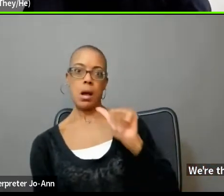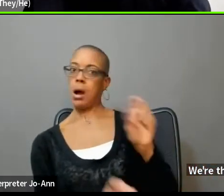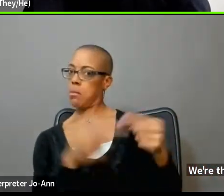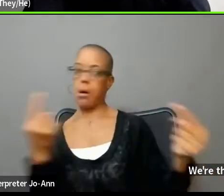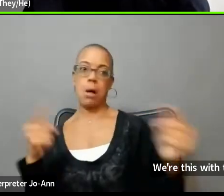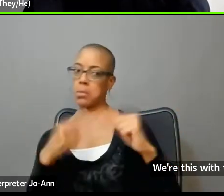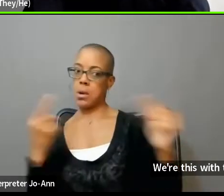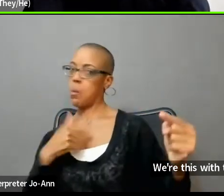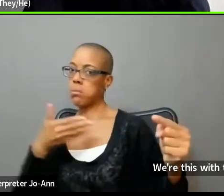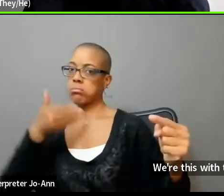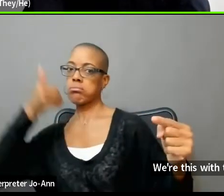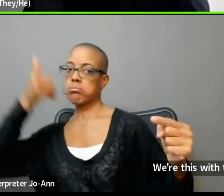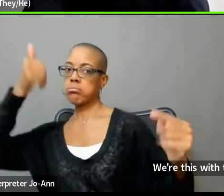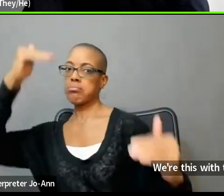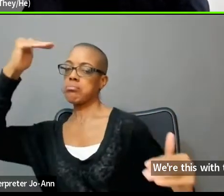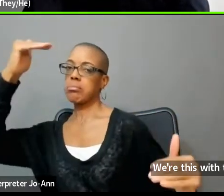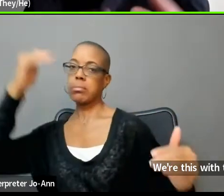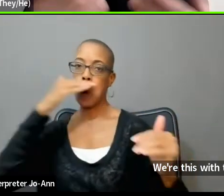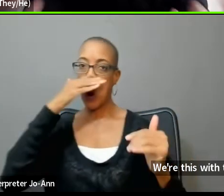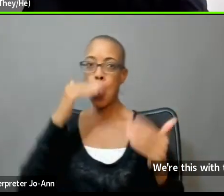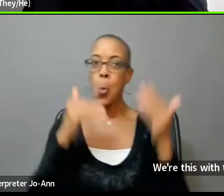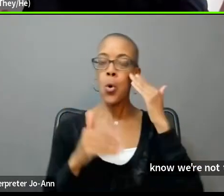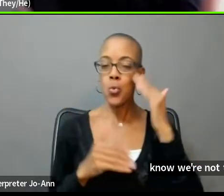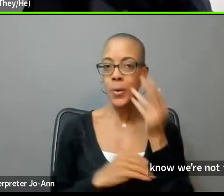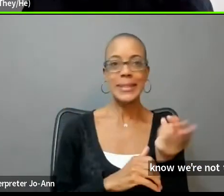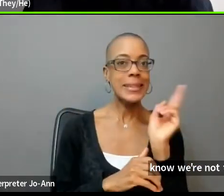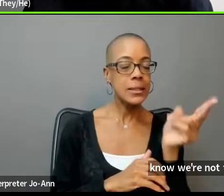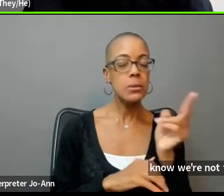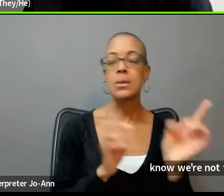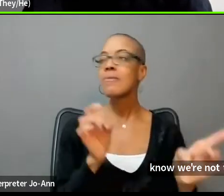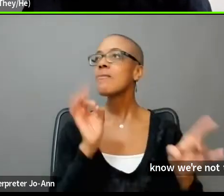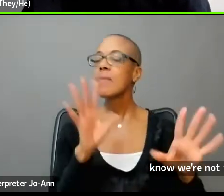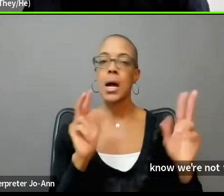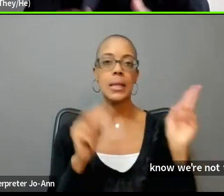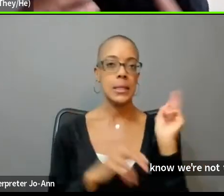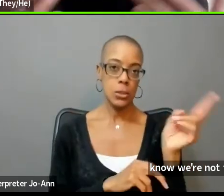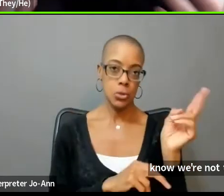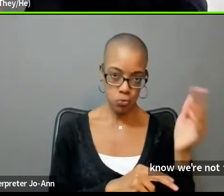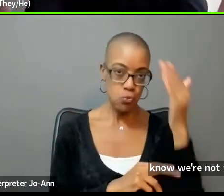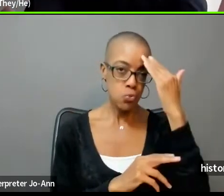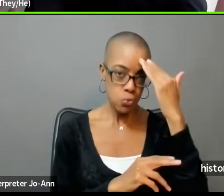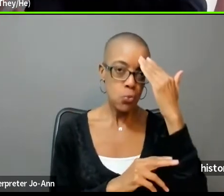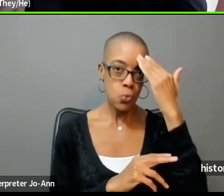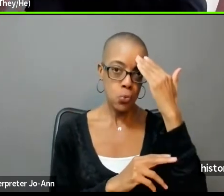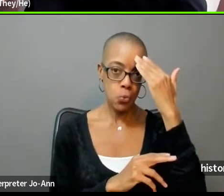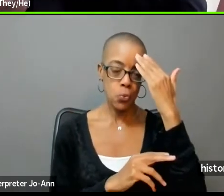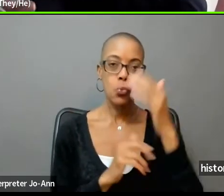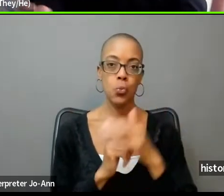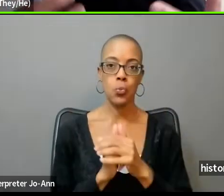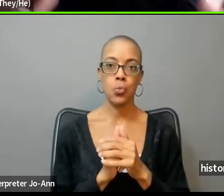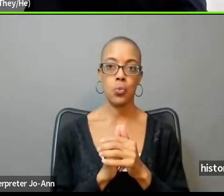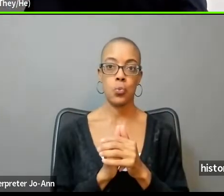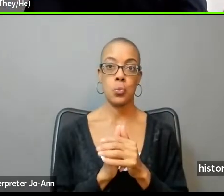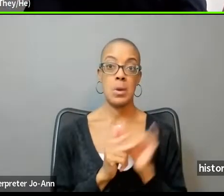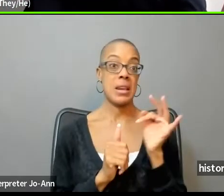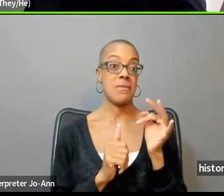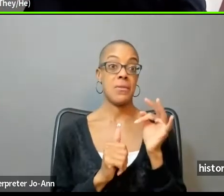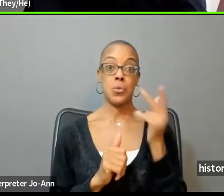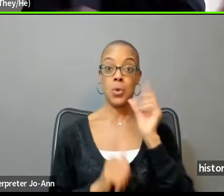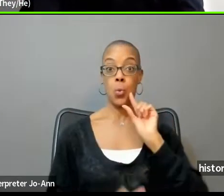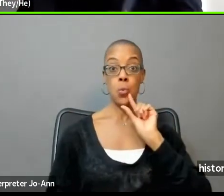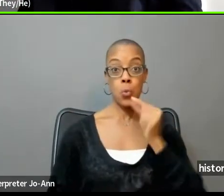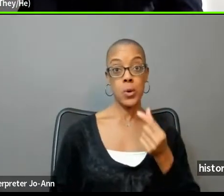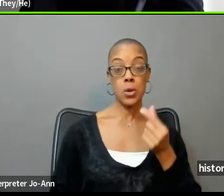know the history, the violent history of it. We know that even in terms of like, if you look at the queer